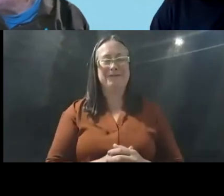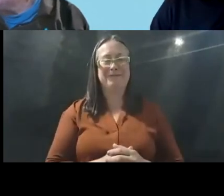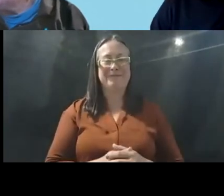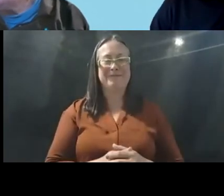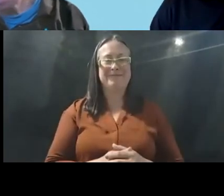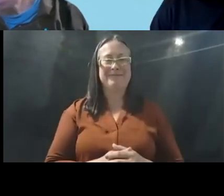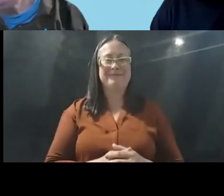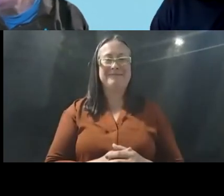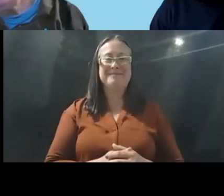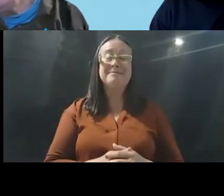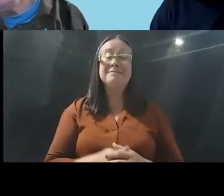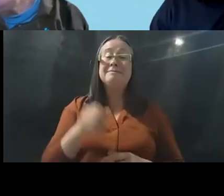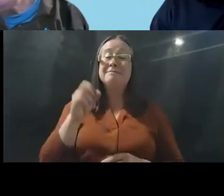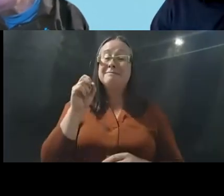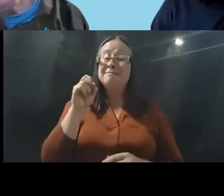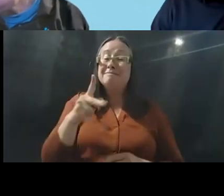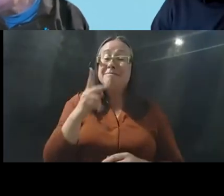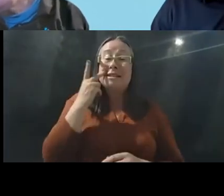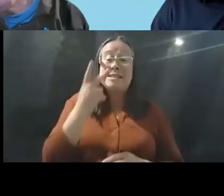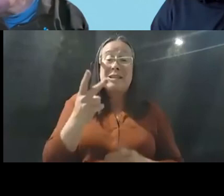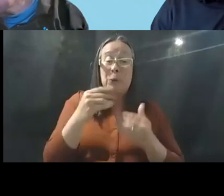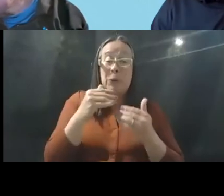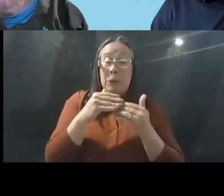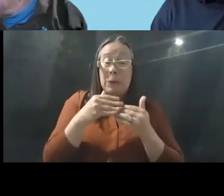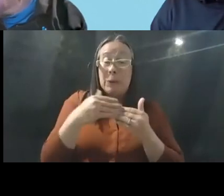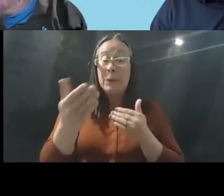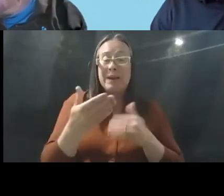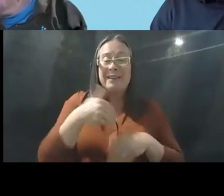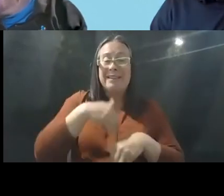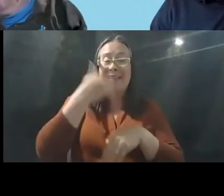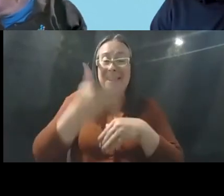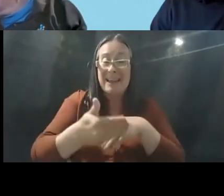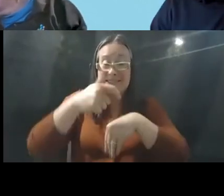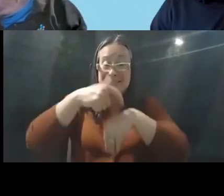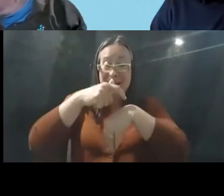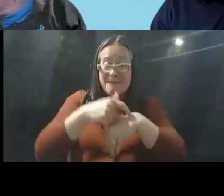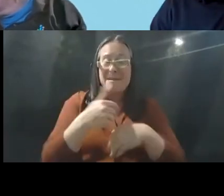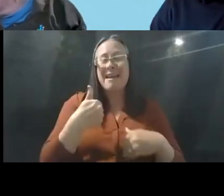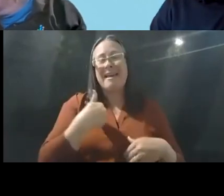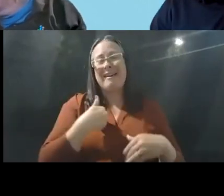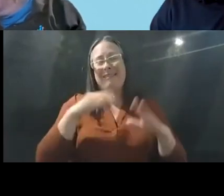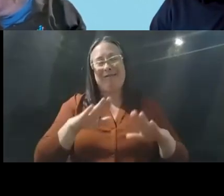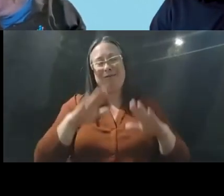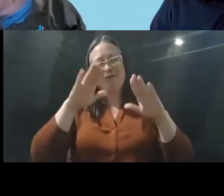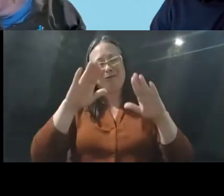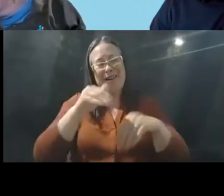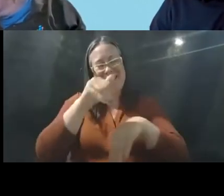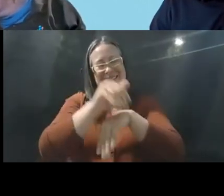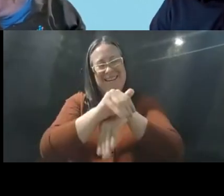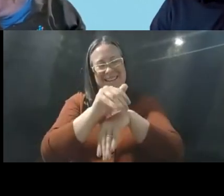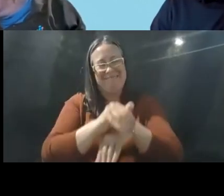All right. We will see you all next time. Everyone have a great night.